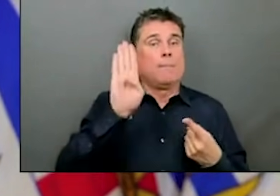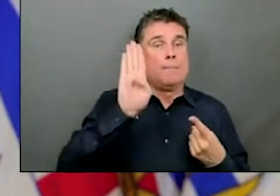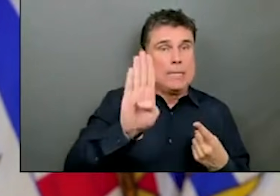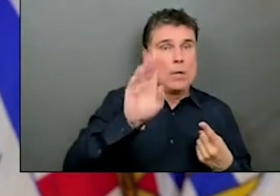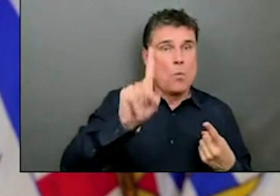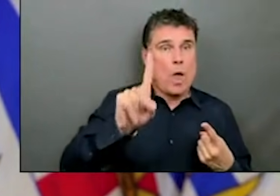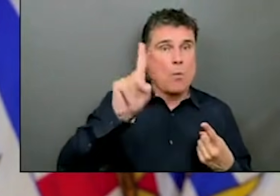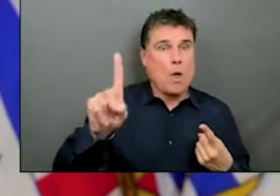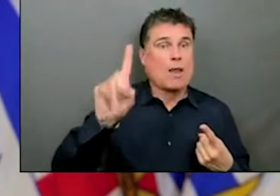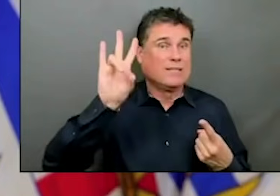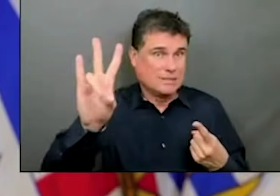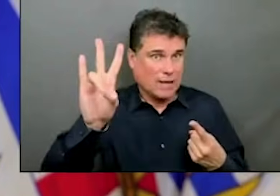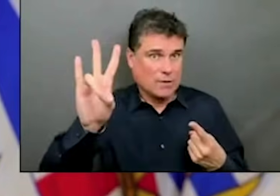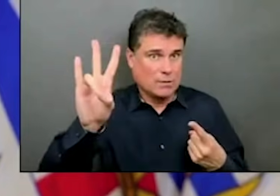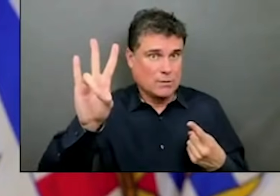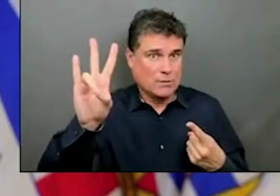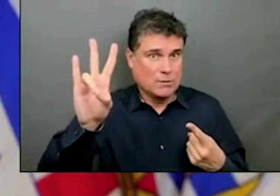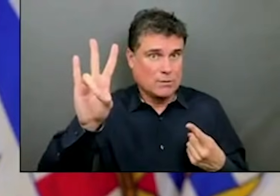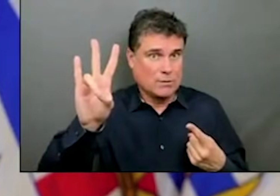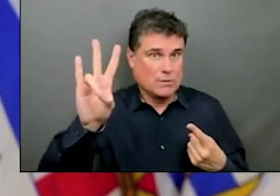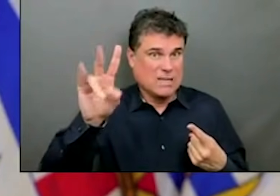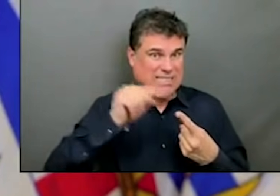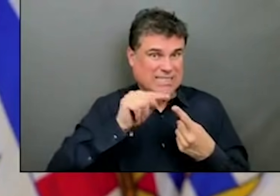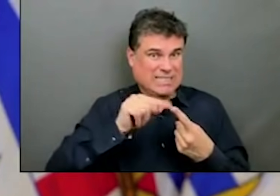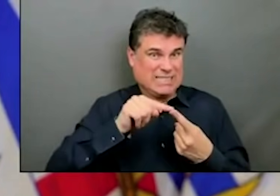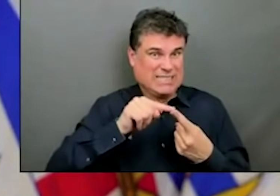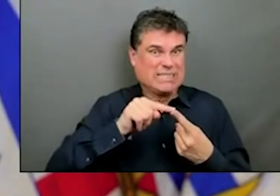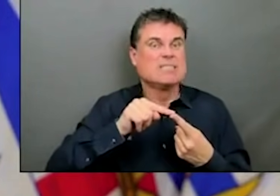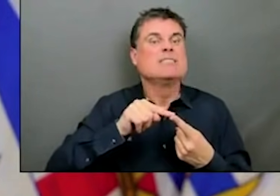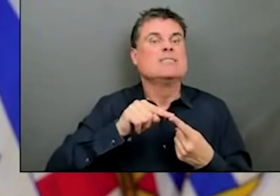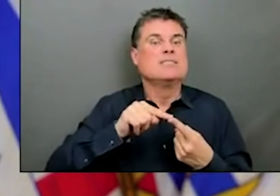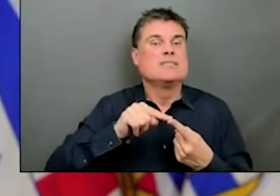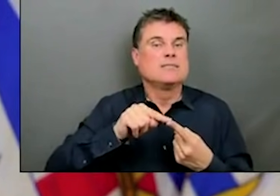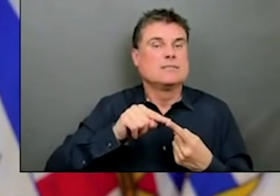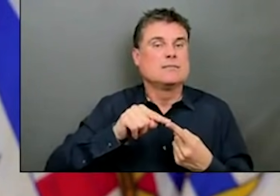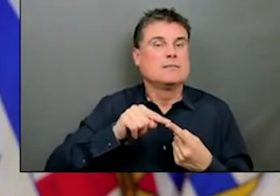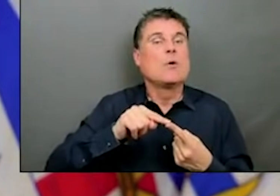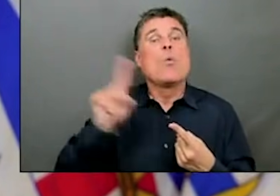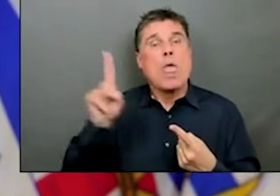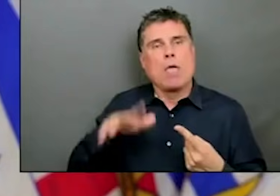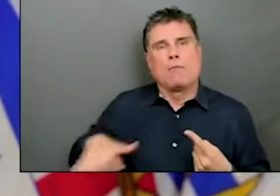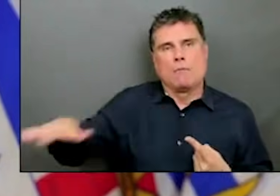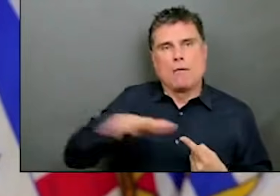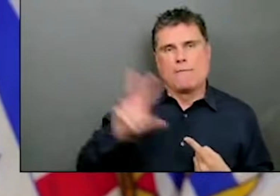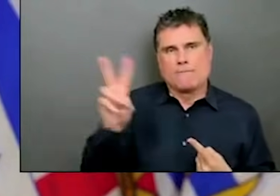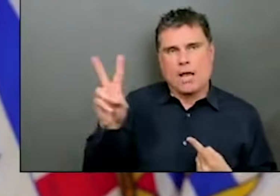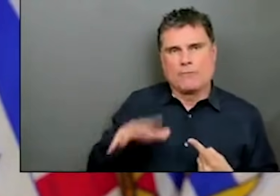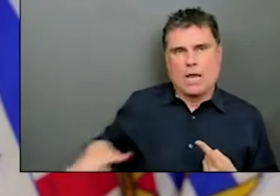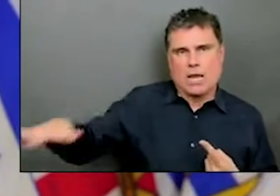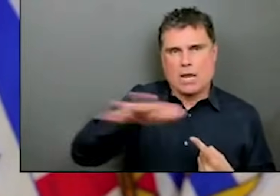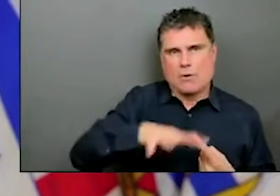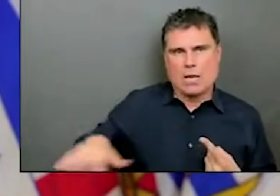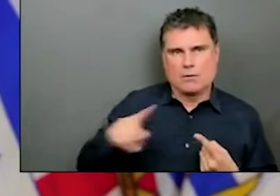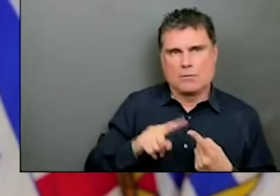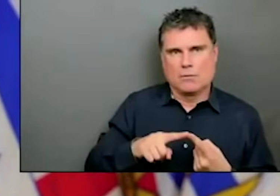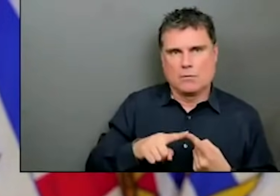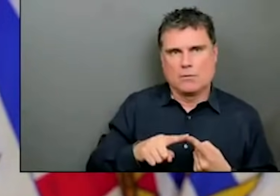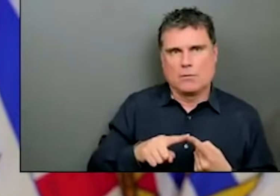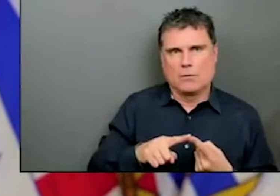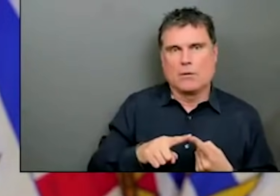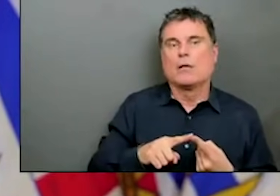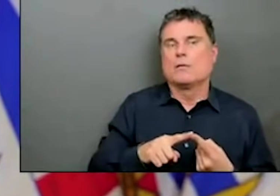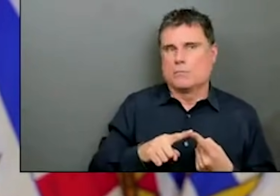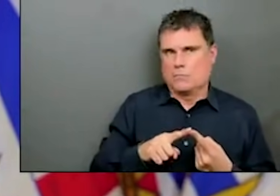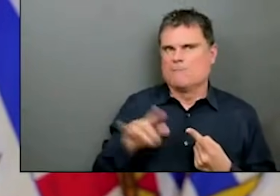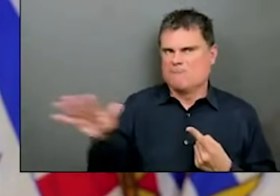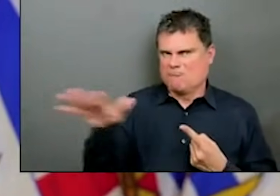seen it spread in the Lower Mainland in particular, and widespread. So we are, of course, doing